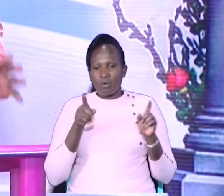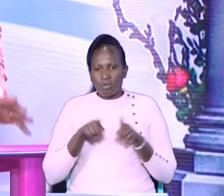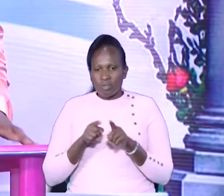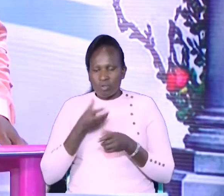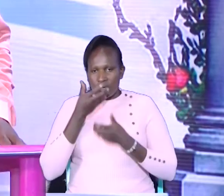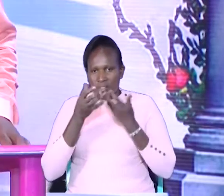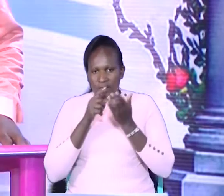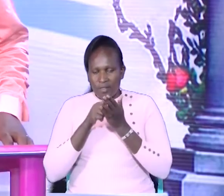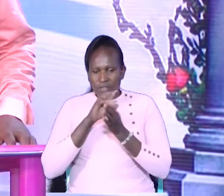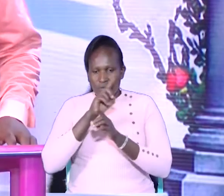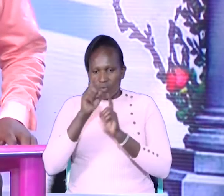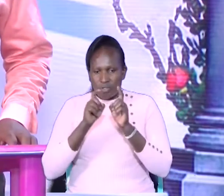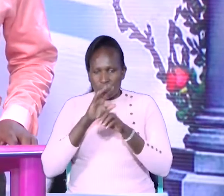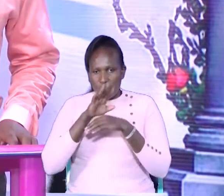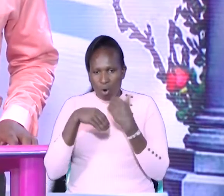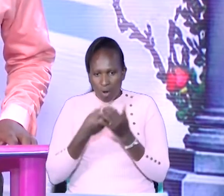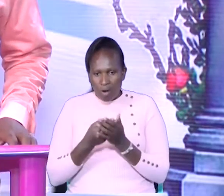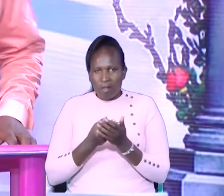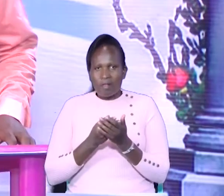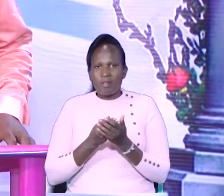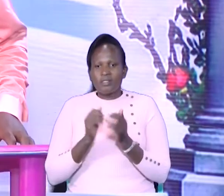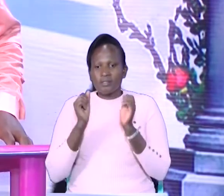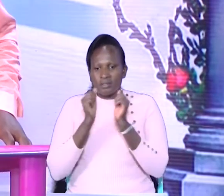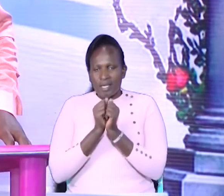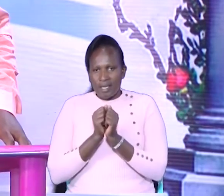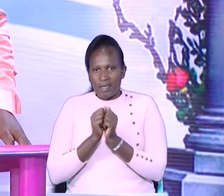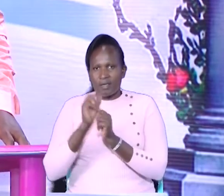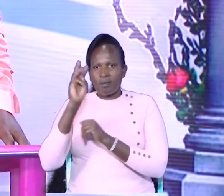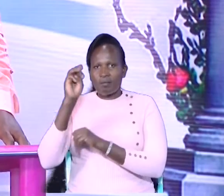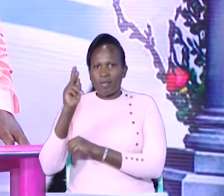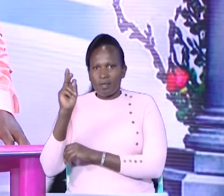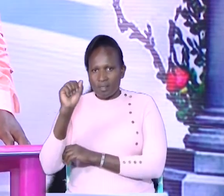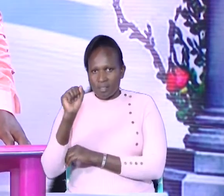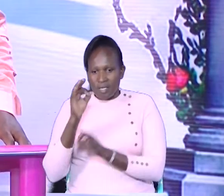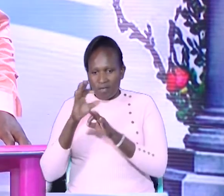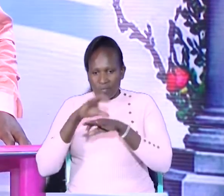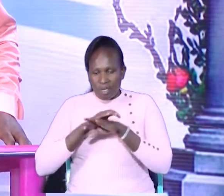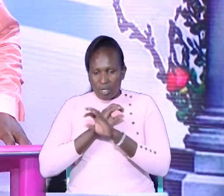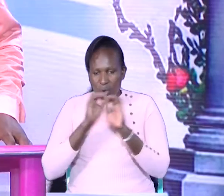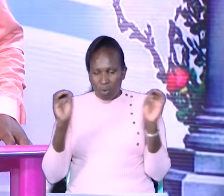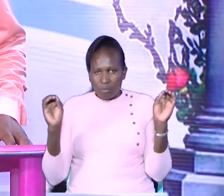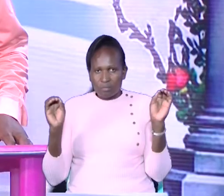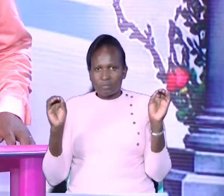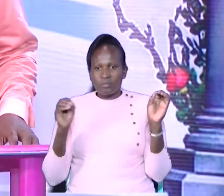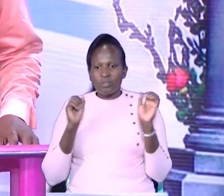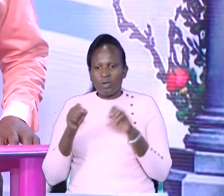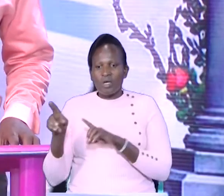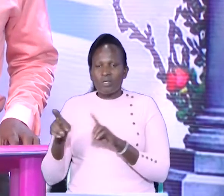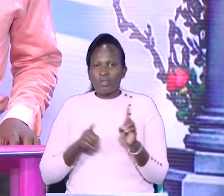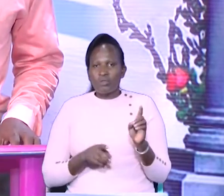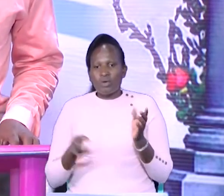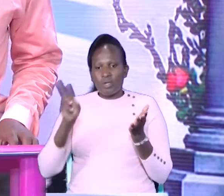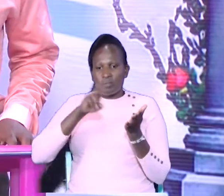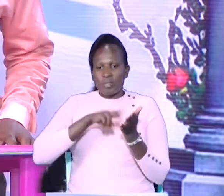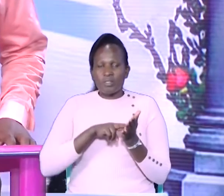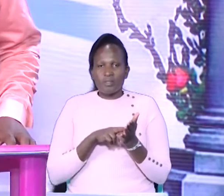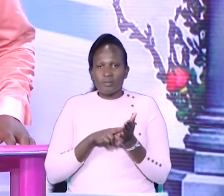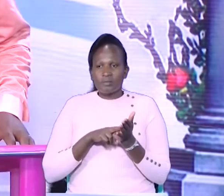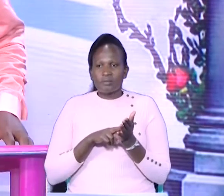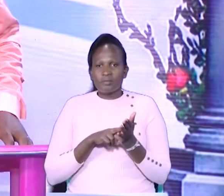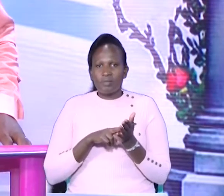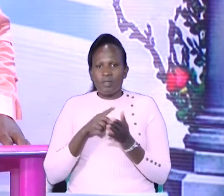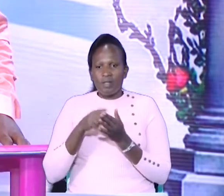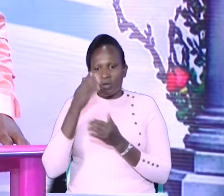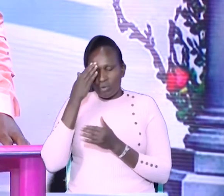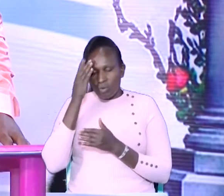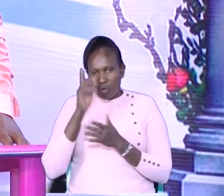kujibu maswali yote vizuri, that is 10 good marks. Na kama hukupata yote, unaweza fanya collection, na